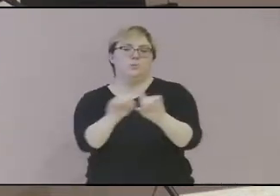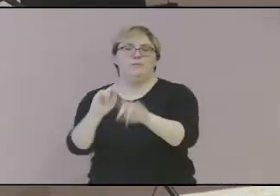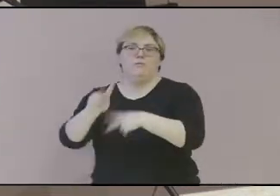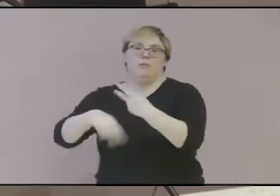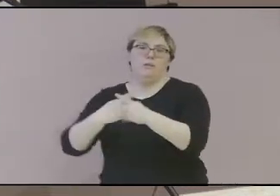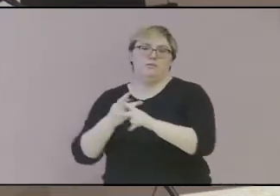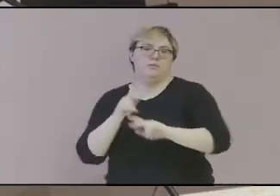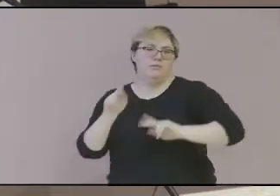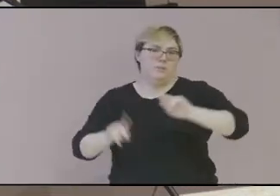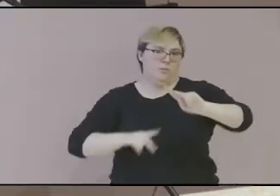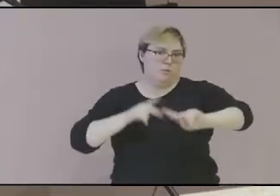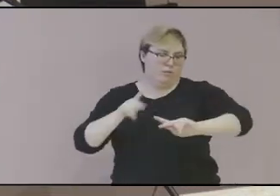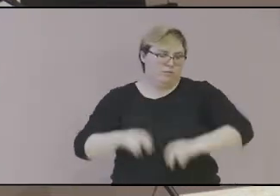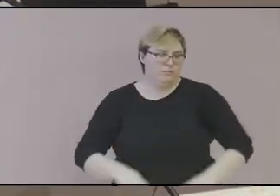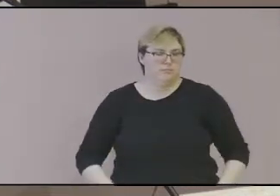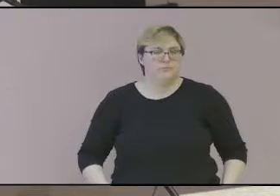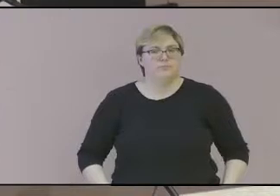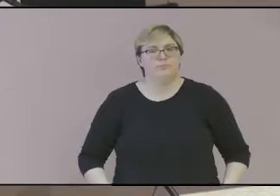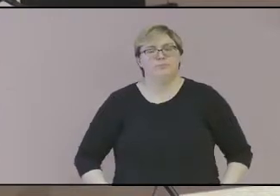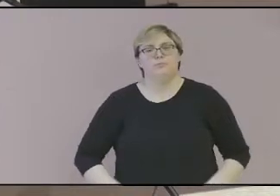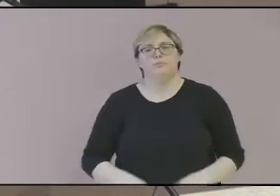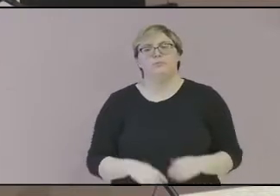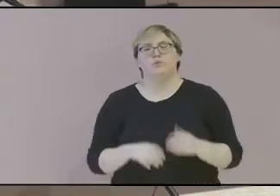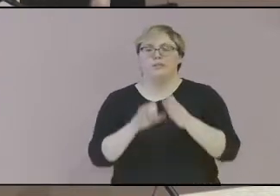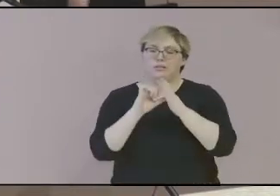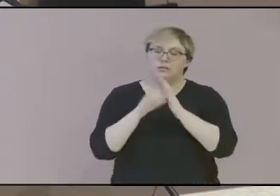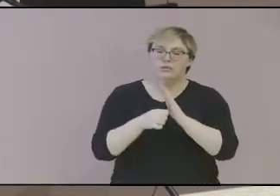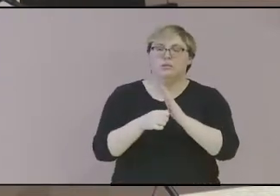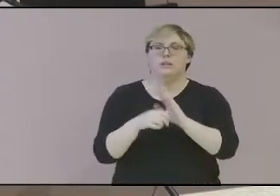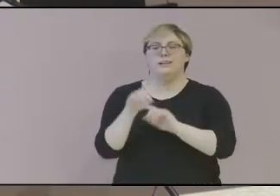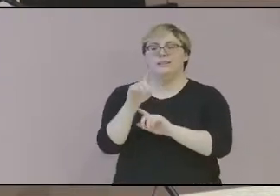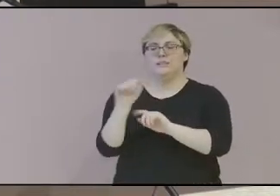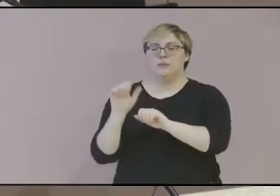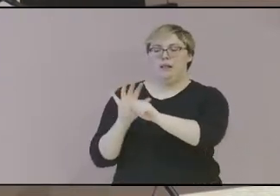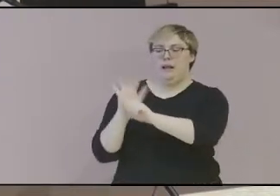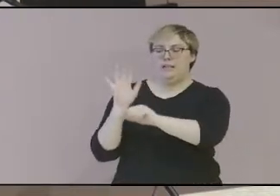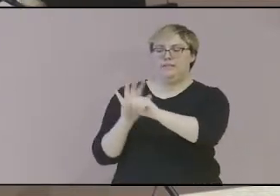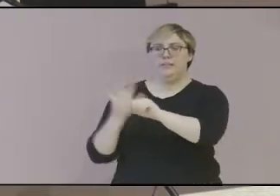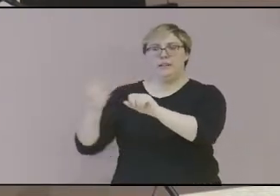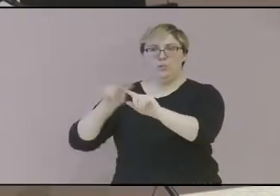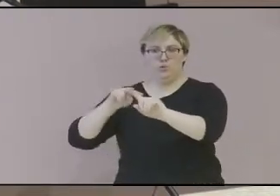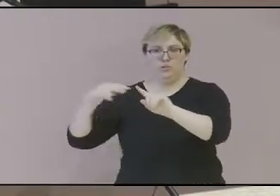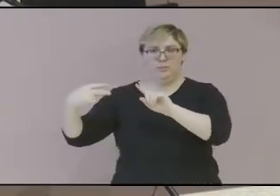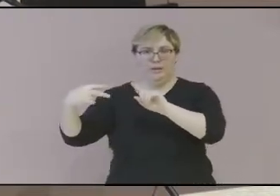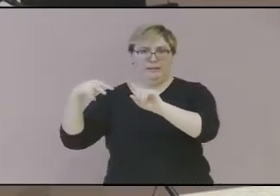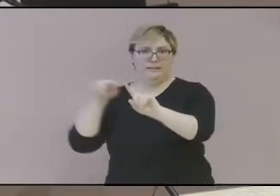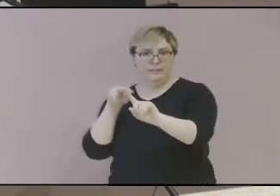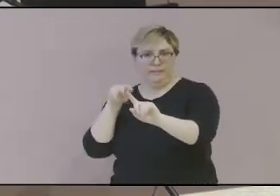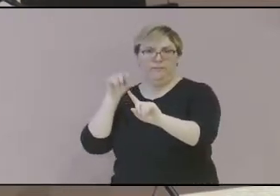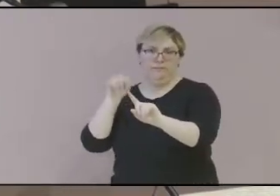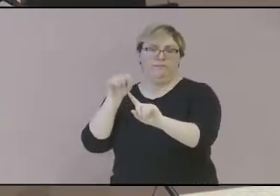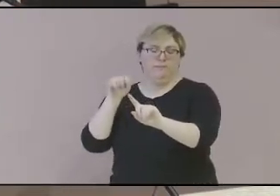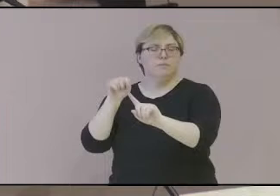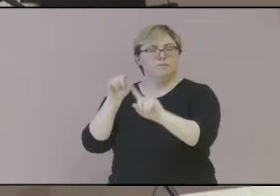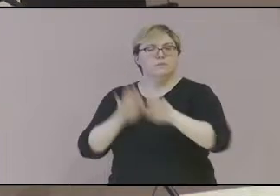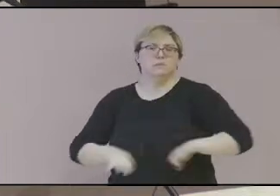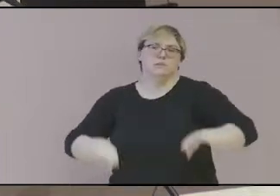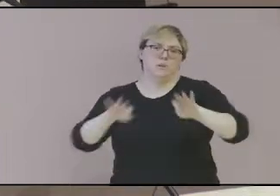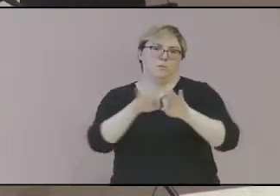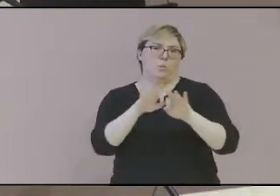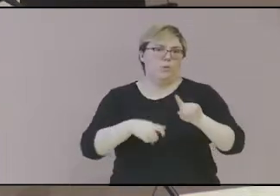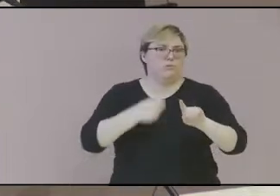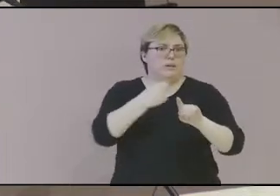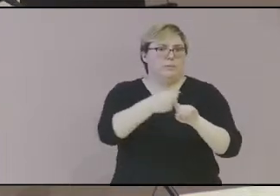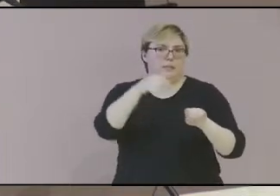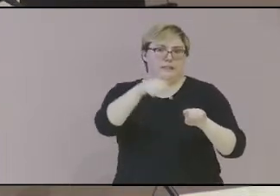invokes the need for a disability activist model of distributive justice, not just of disability rights. And that I'll come back to